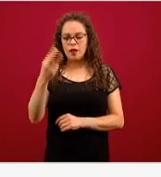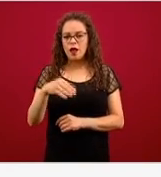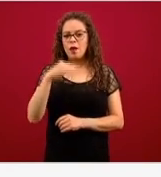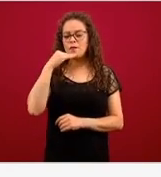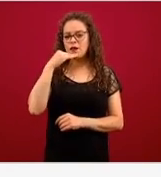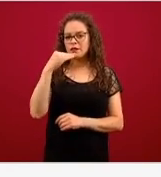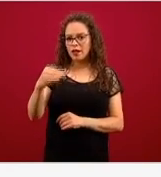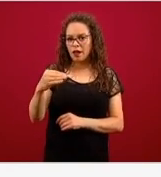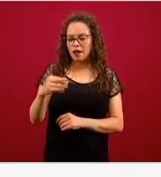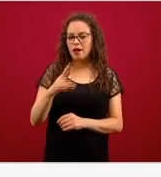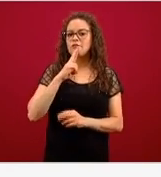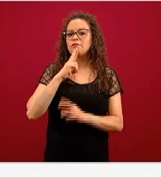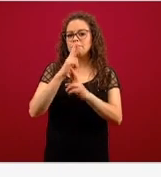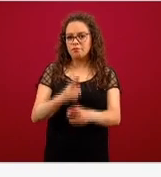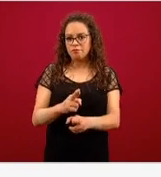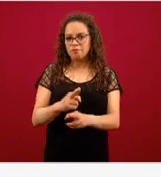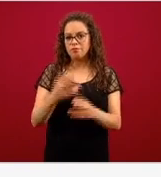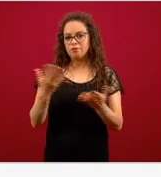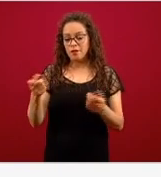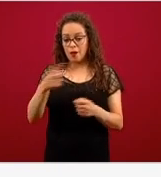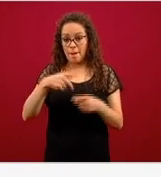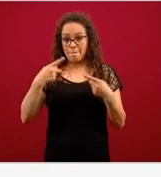of